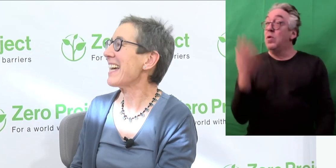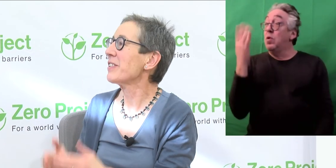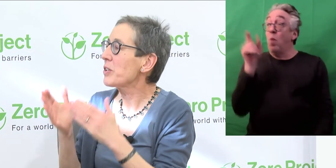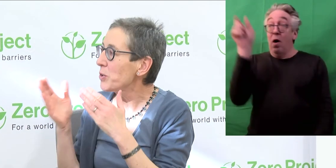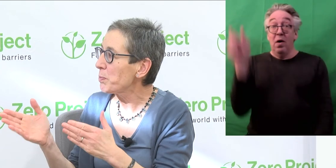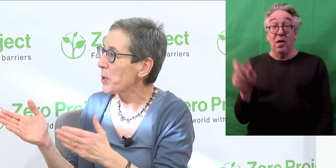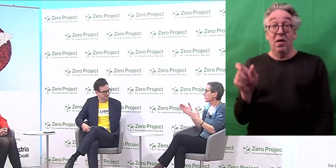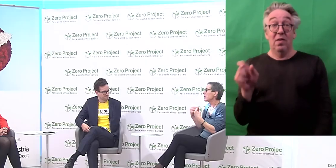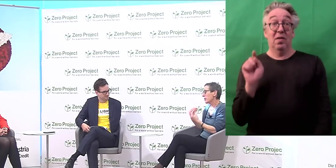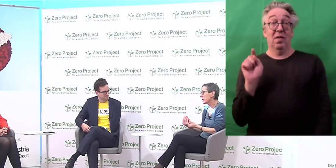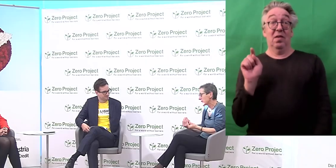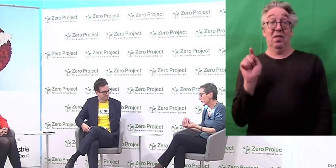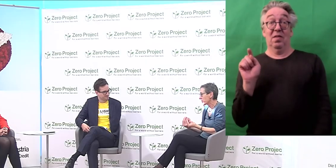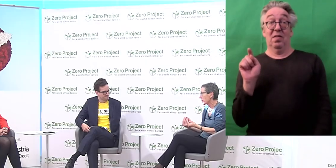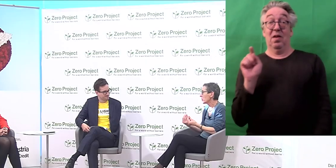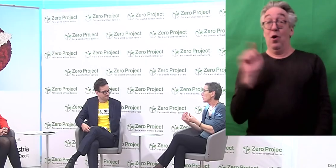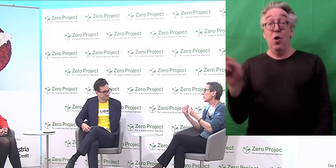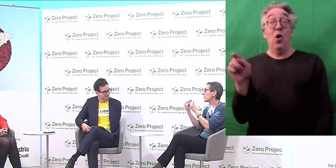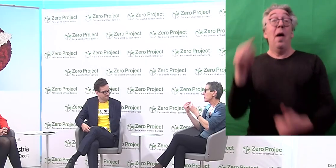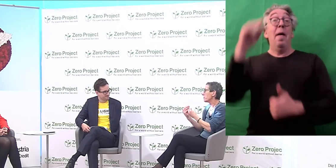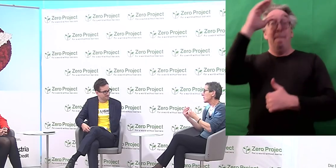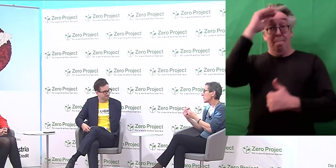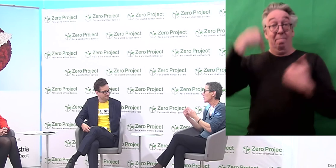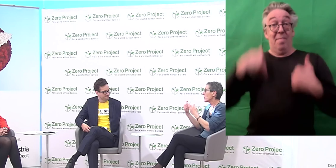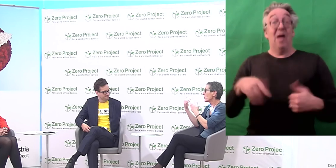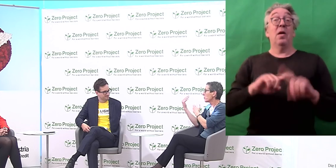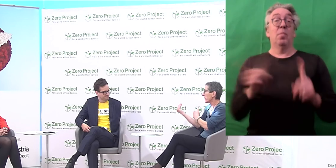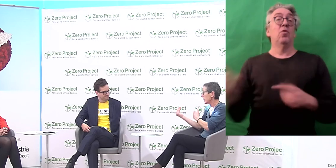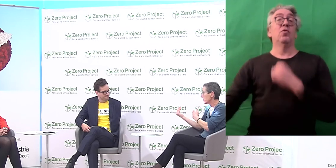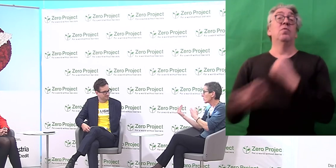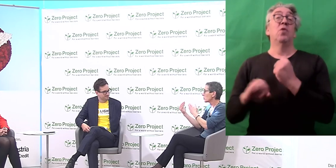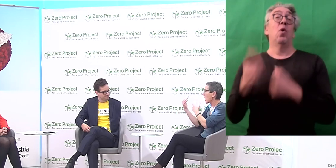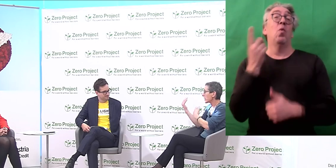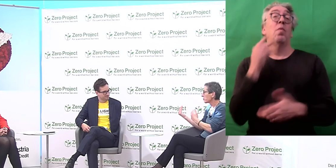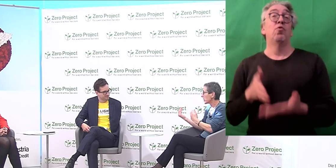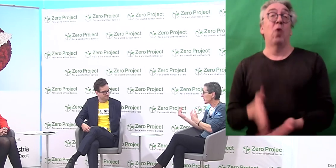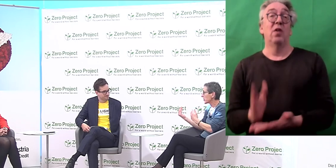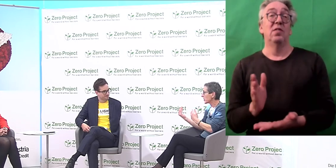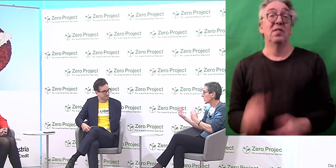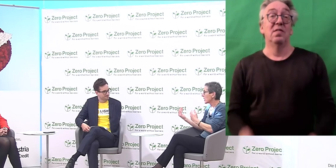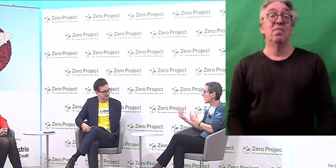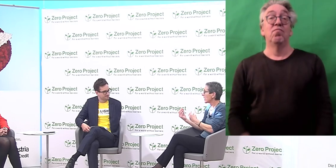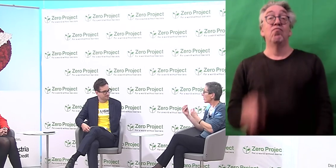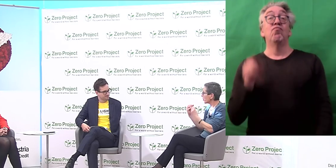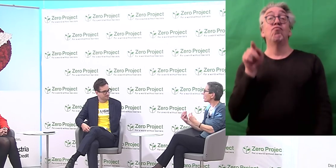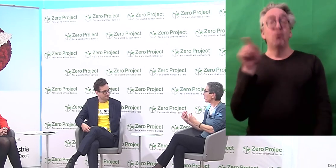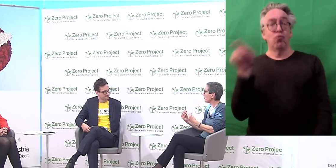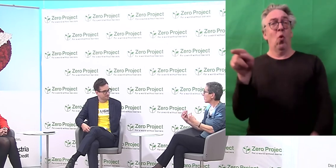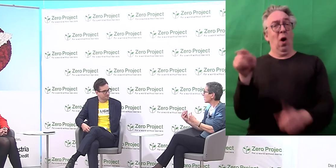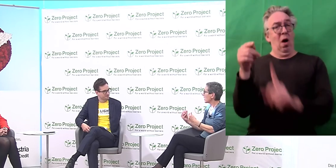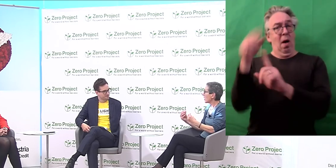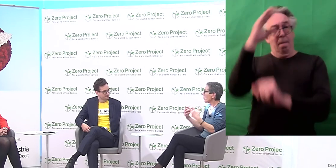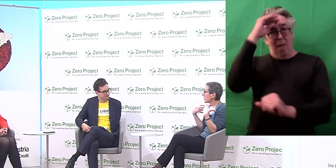And you probably, no, I mean it seriously, you can speak to male to other peers and reach